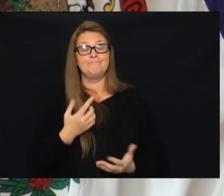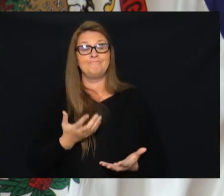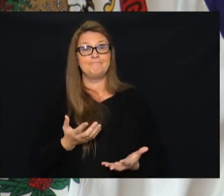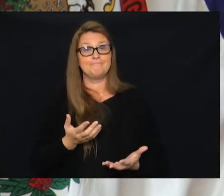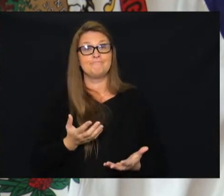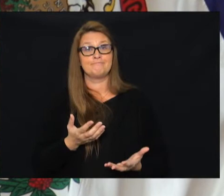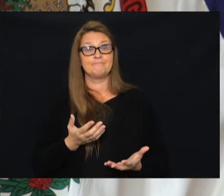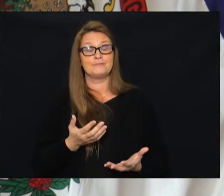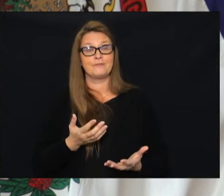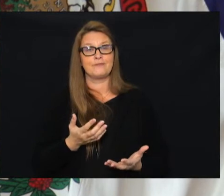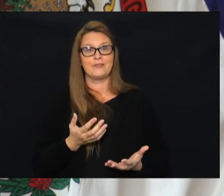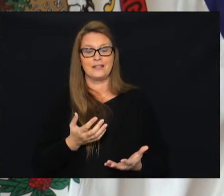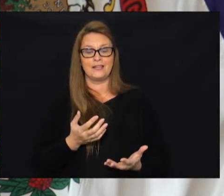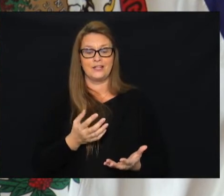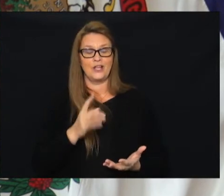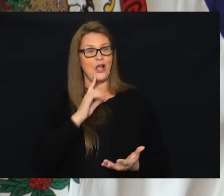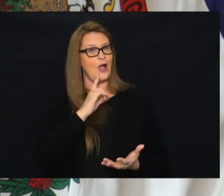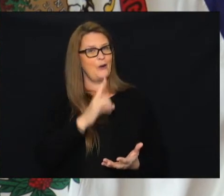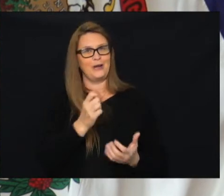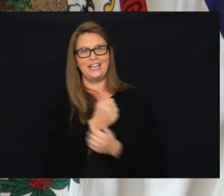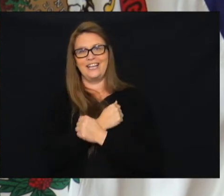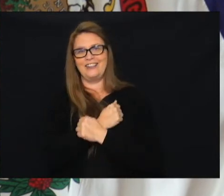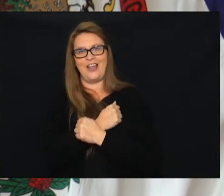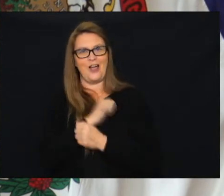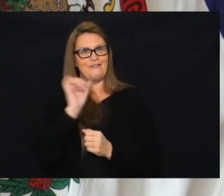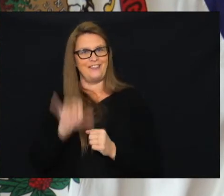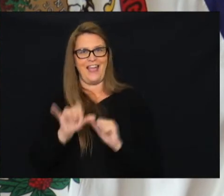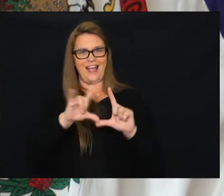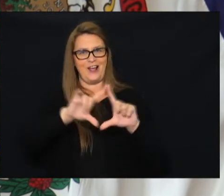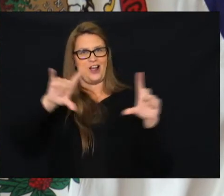I love this right here from